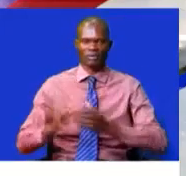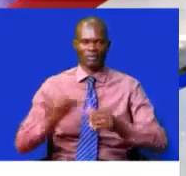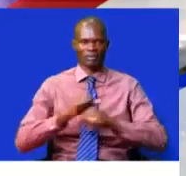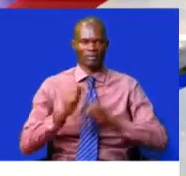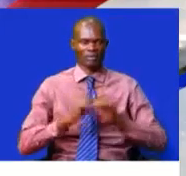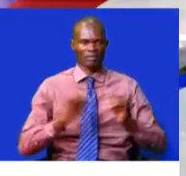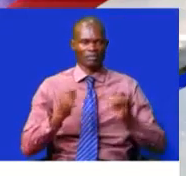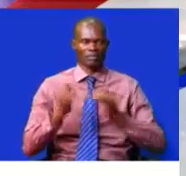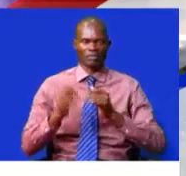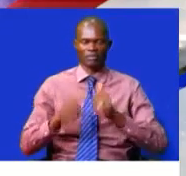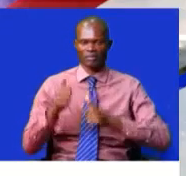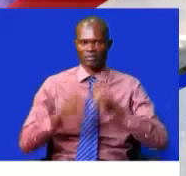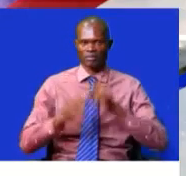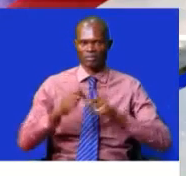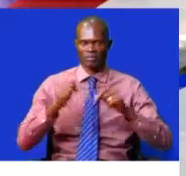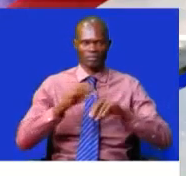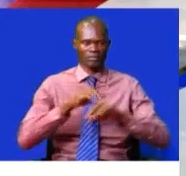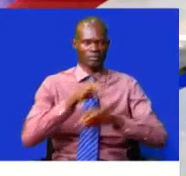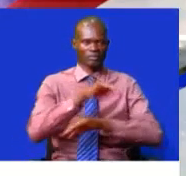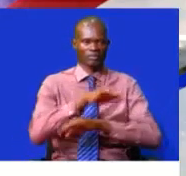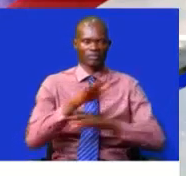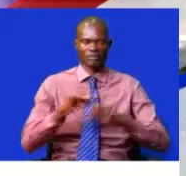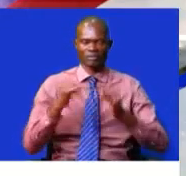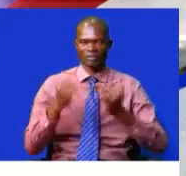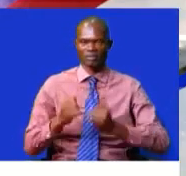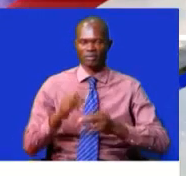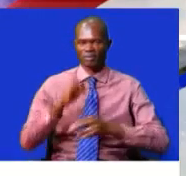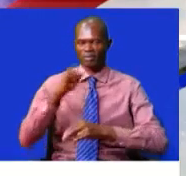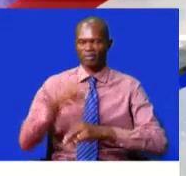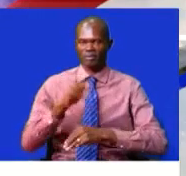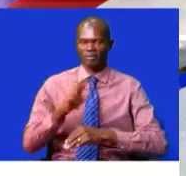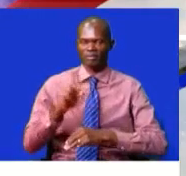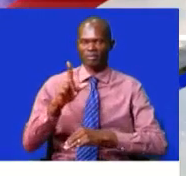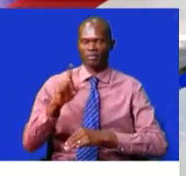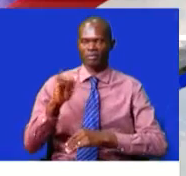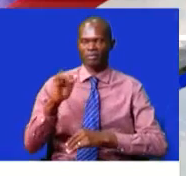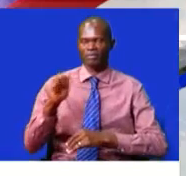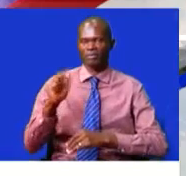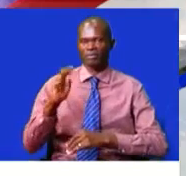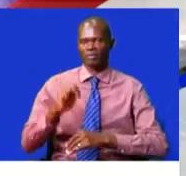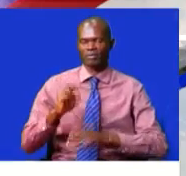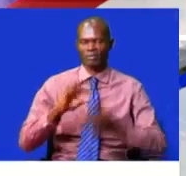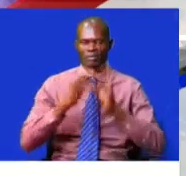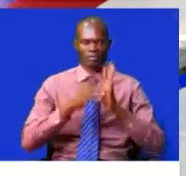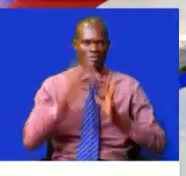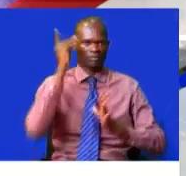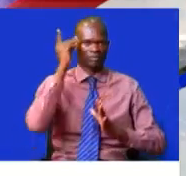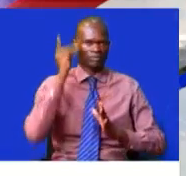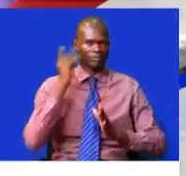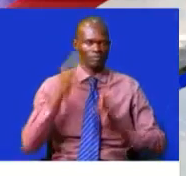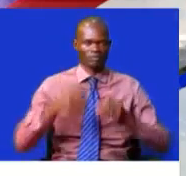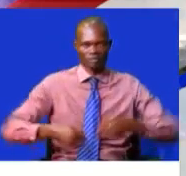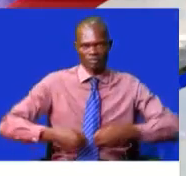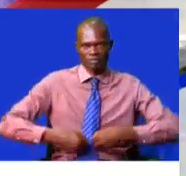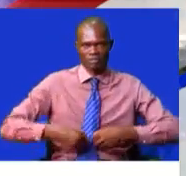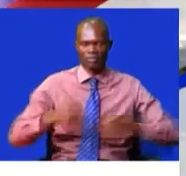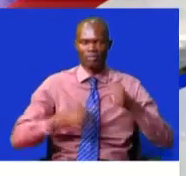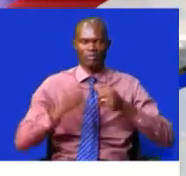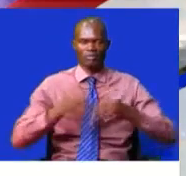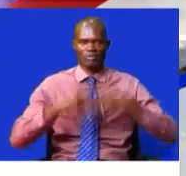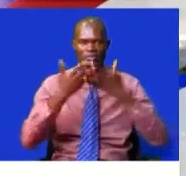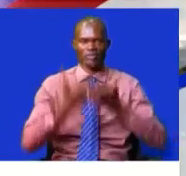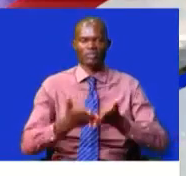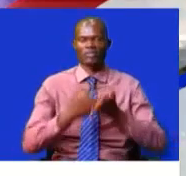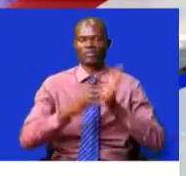Weche manyien e chal ni endi mano mar podho chieng'. Nyinga en Julian Ouma, jaloko mara en David Abila. Rowere mane omiyo orak